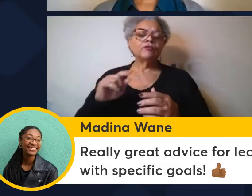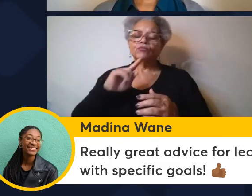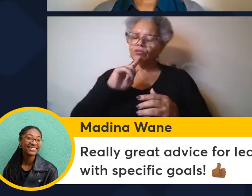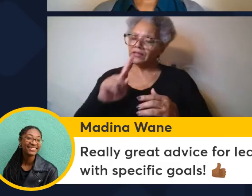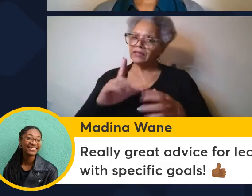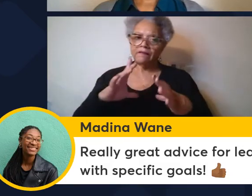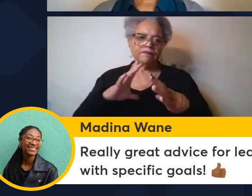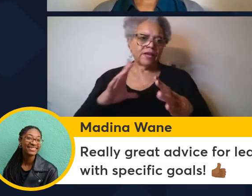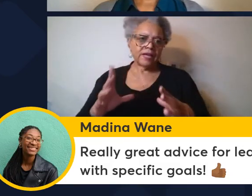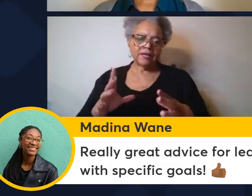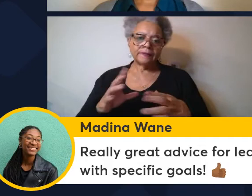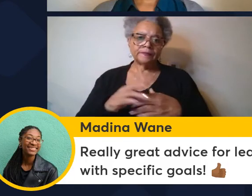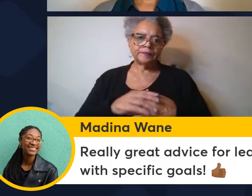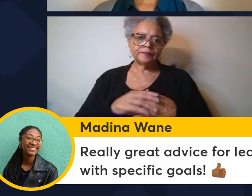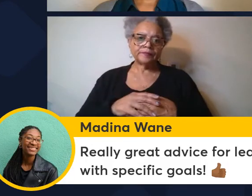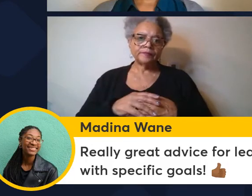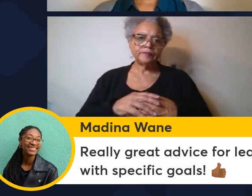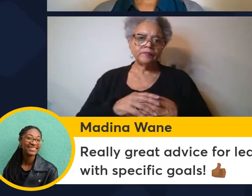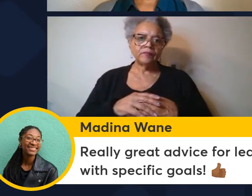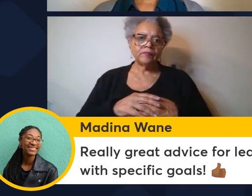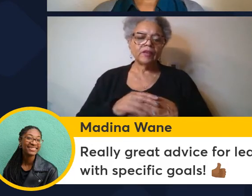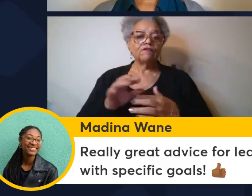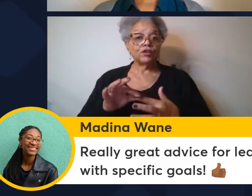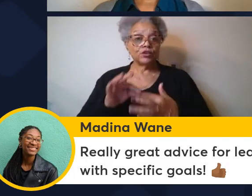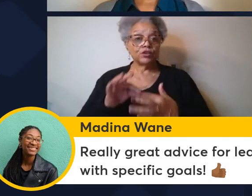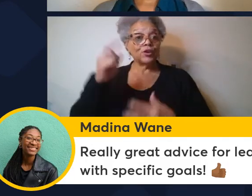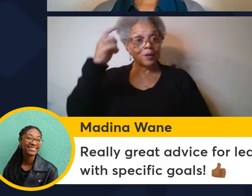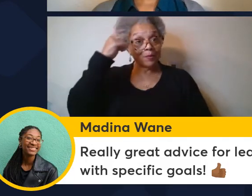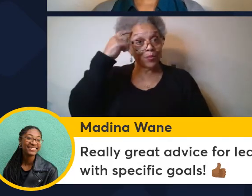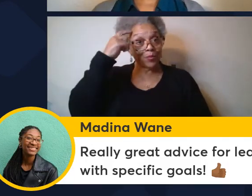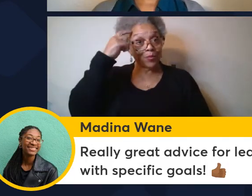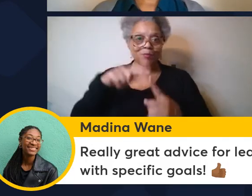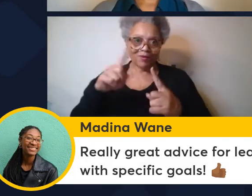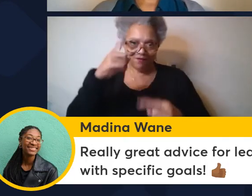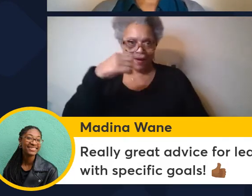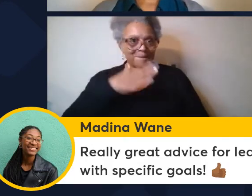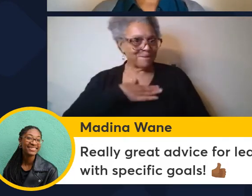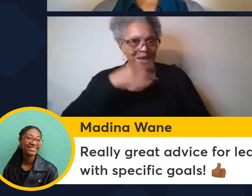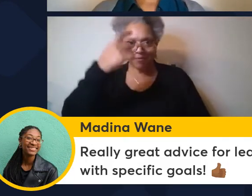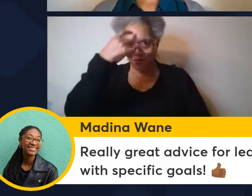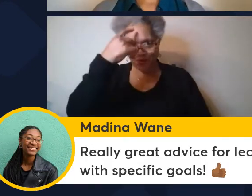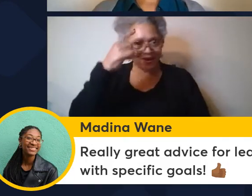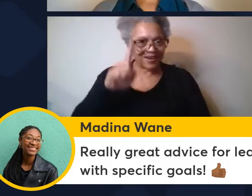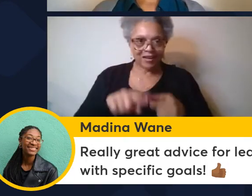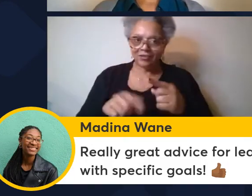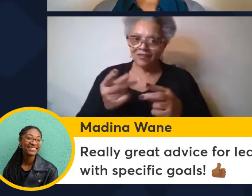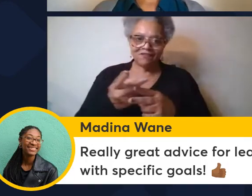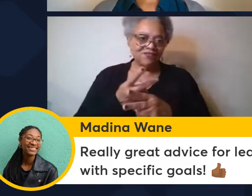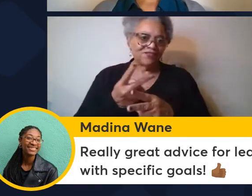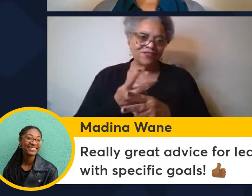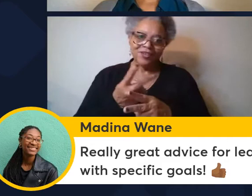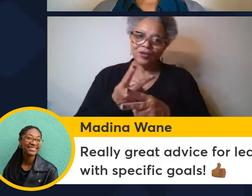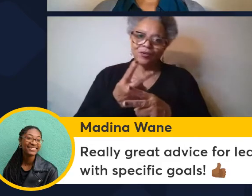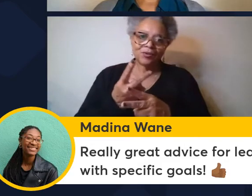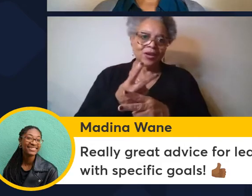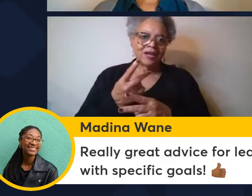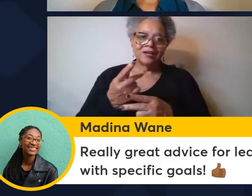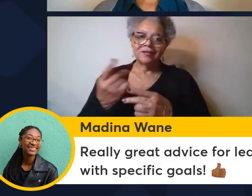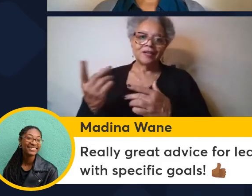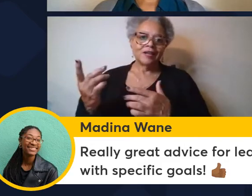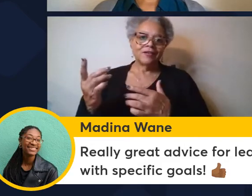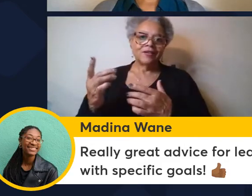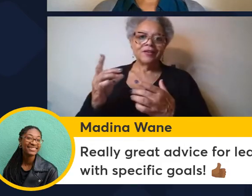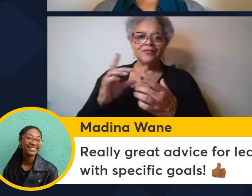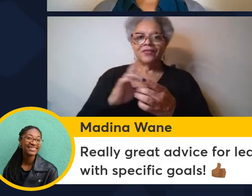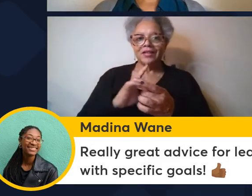fine for certain brains, but for my brain, like, I just couldn't figure out the leap, if that makes sense.